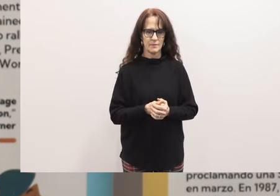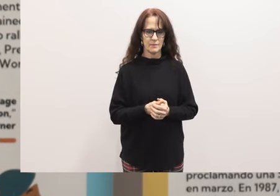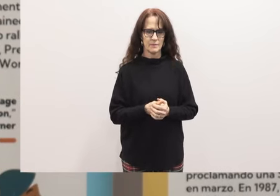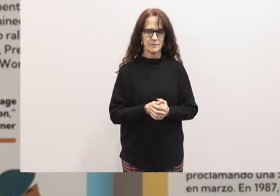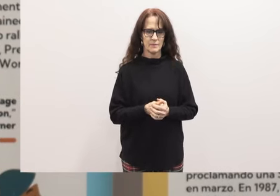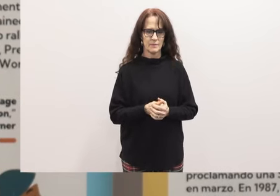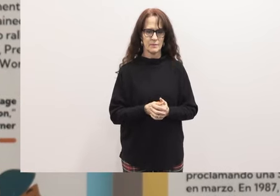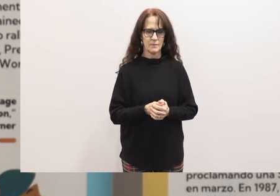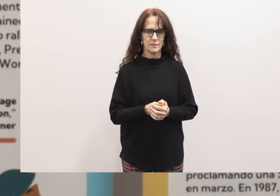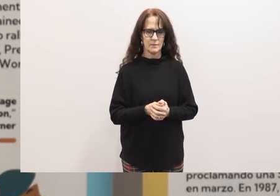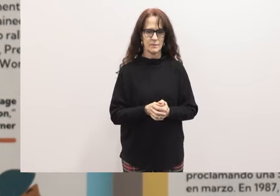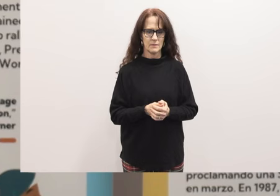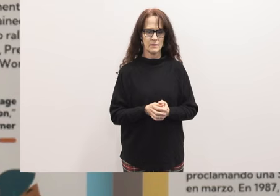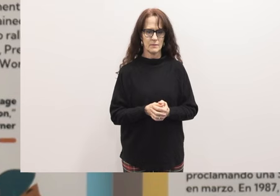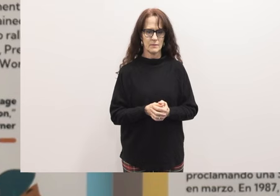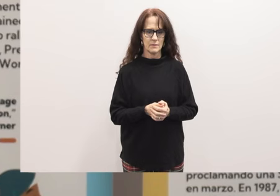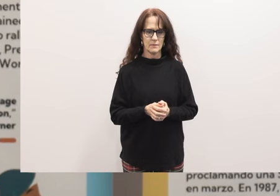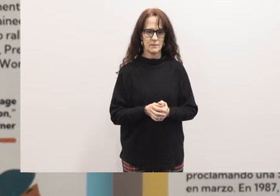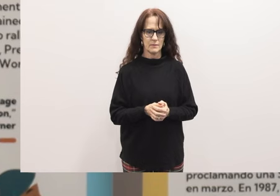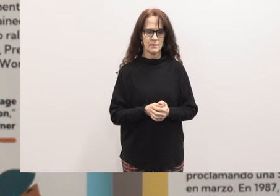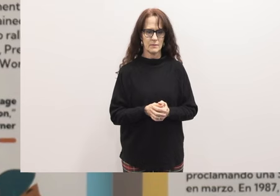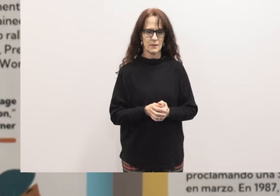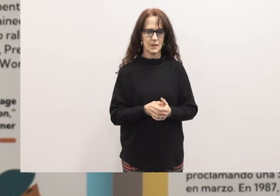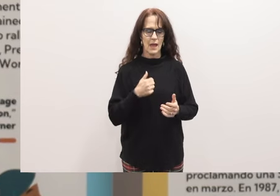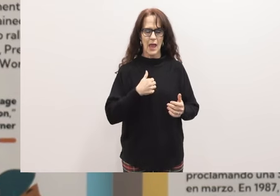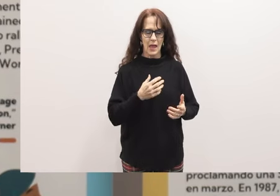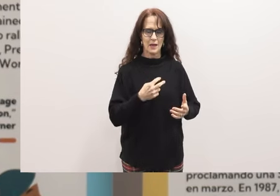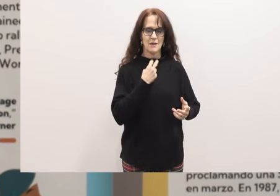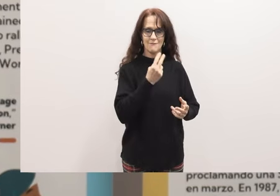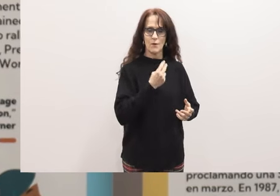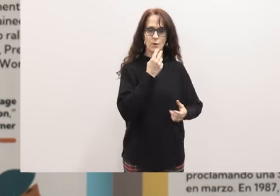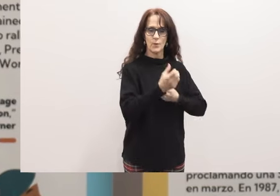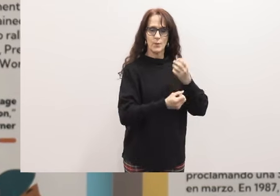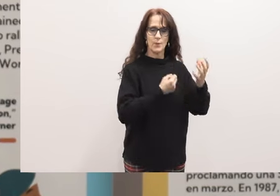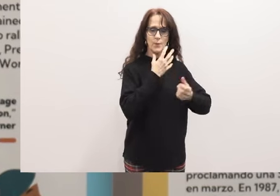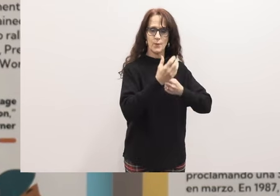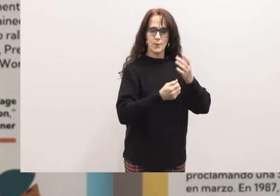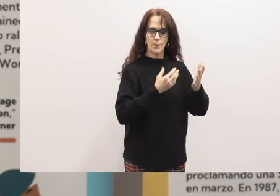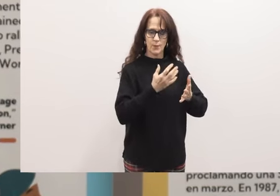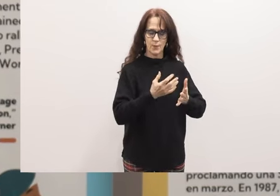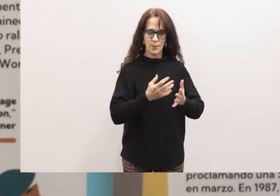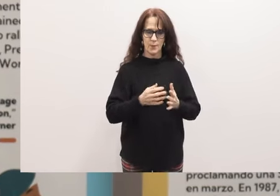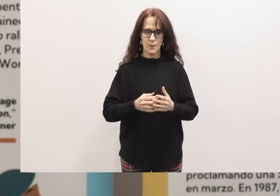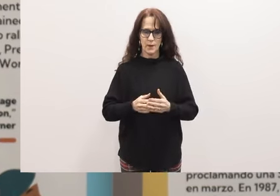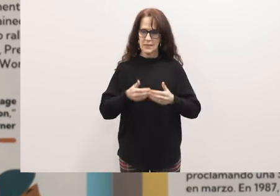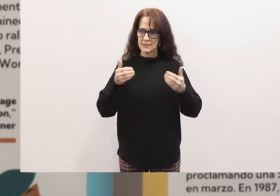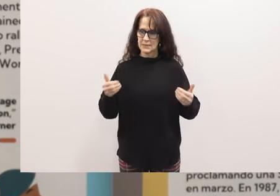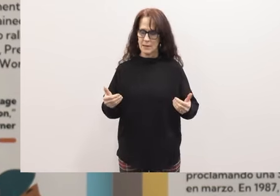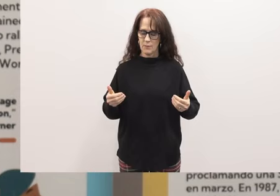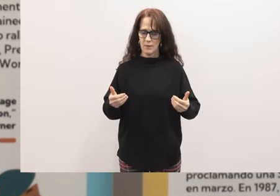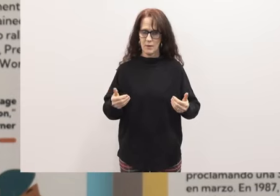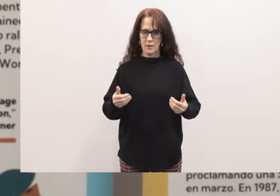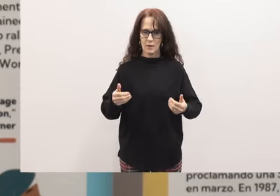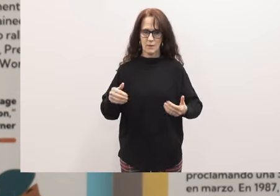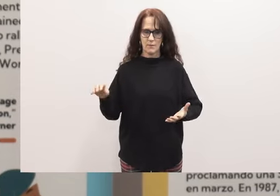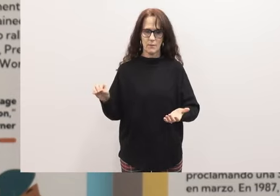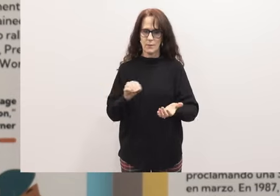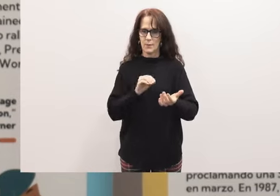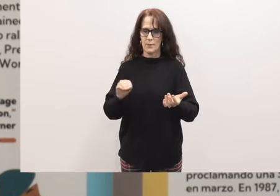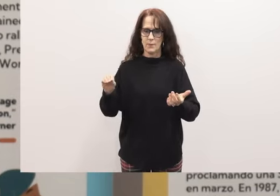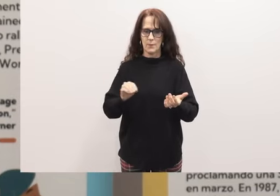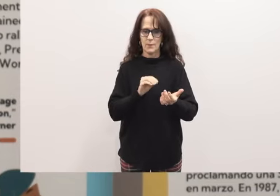Both had a vocal component and were pretty much separate from the symphonic